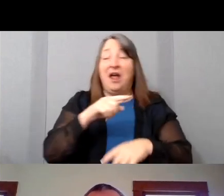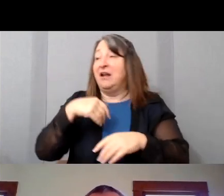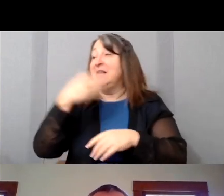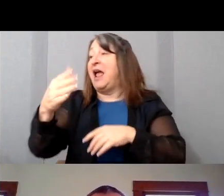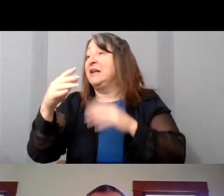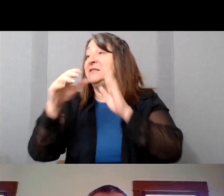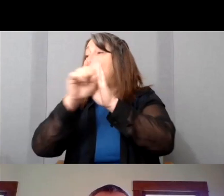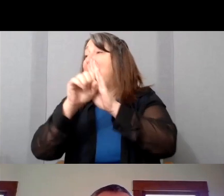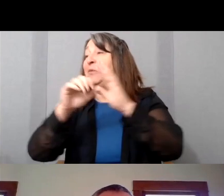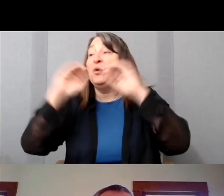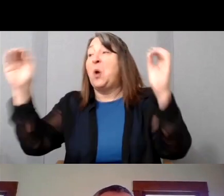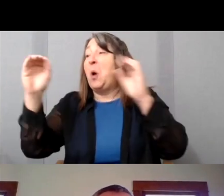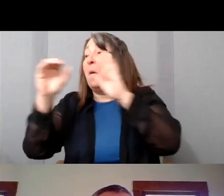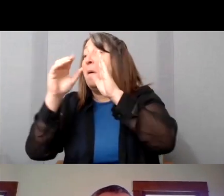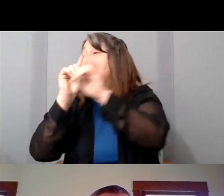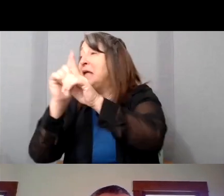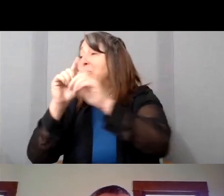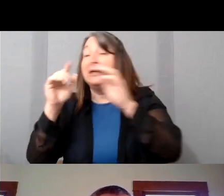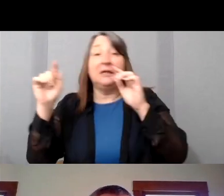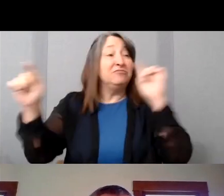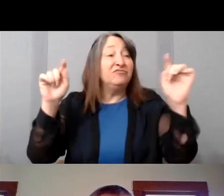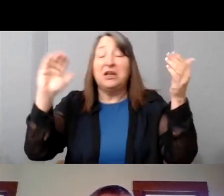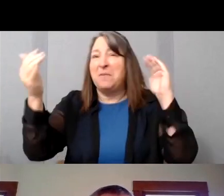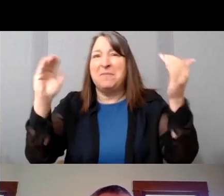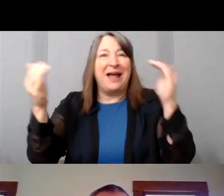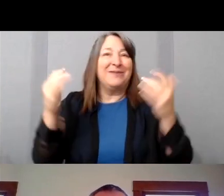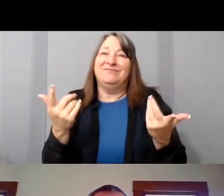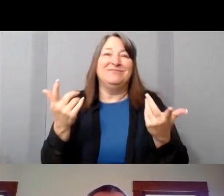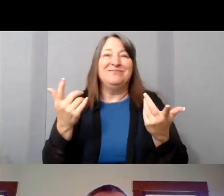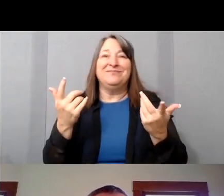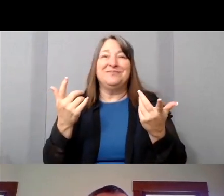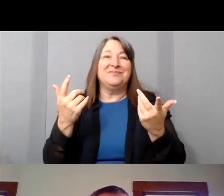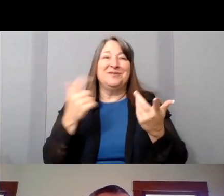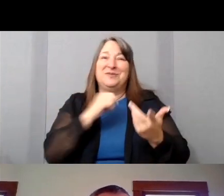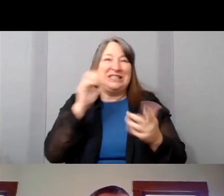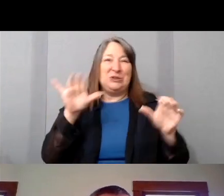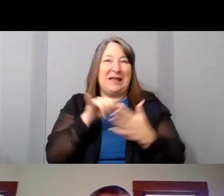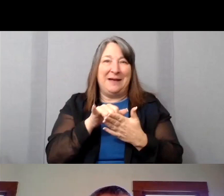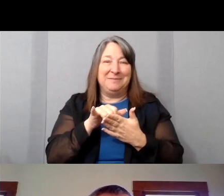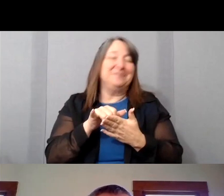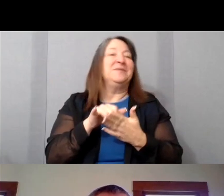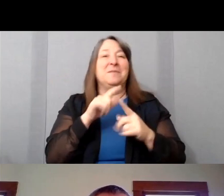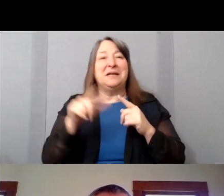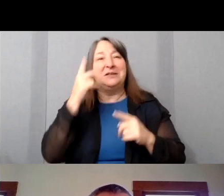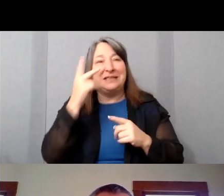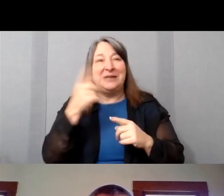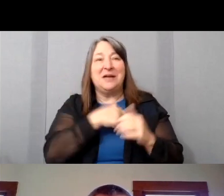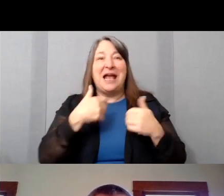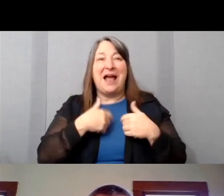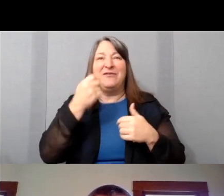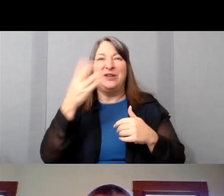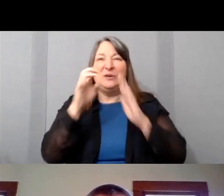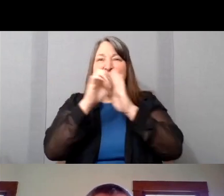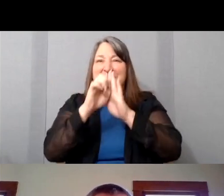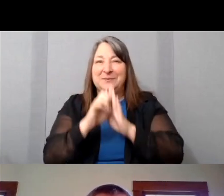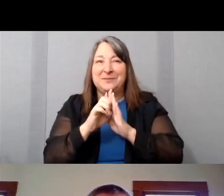out. There's a variety of reasons for that. But you can kind of see the age ranges here too. Once again, most of it for middle